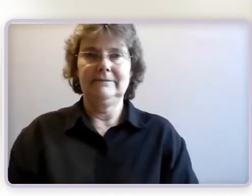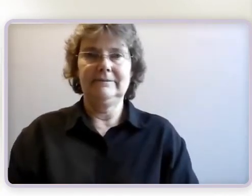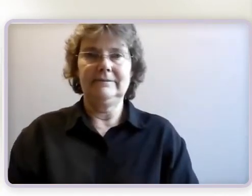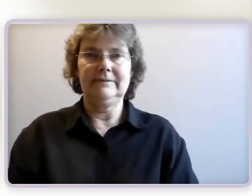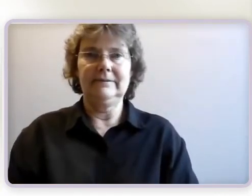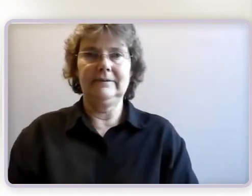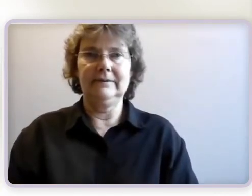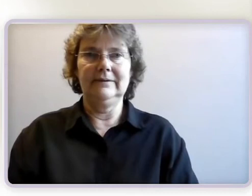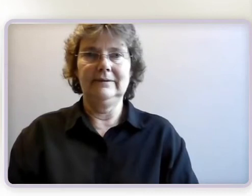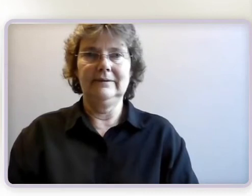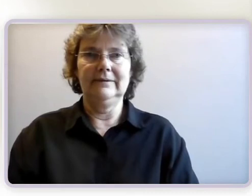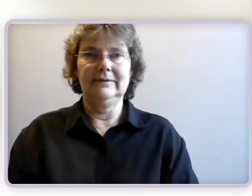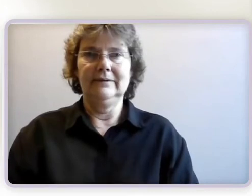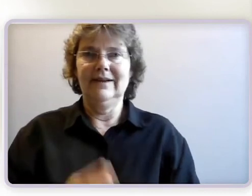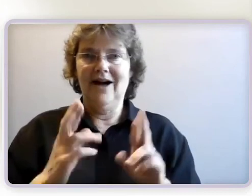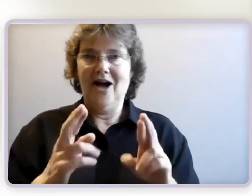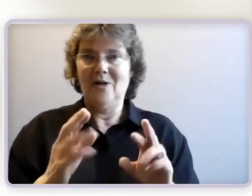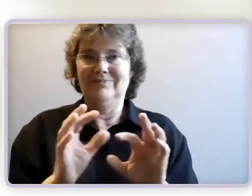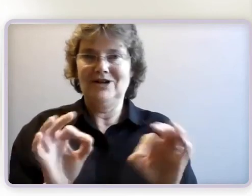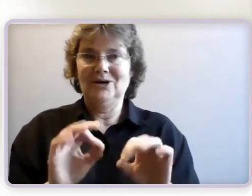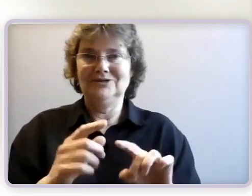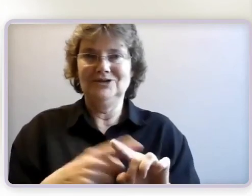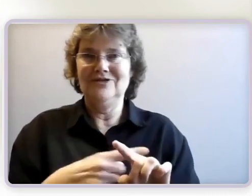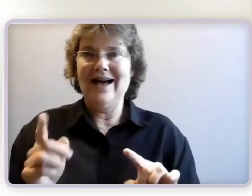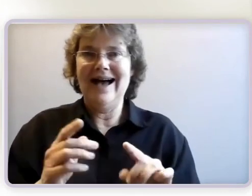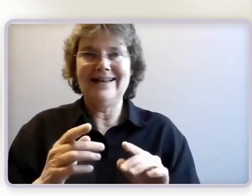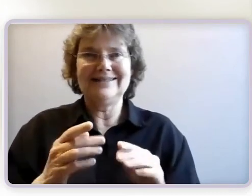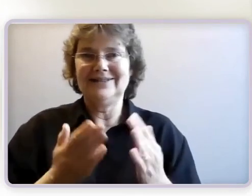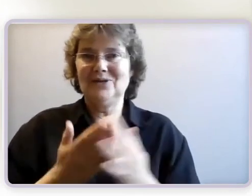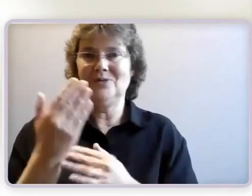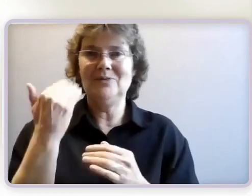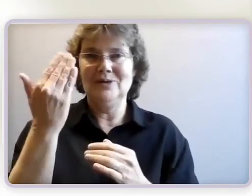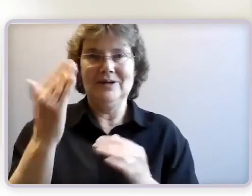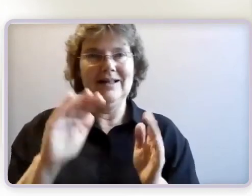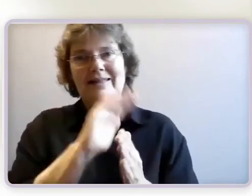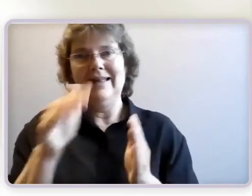I hope that wasn't too quick. I've come to the final slide,